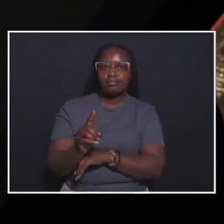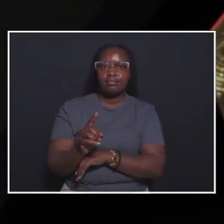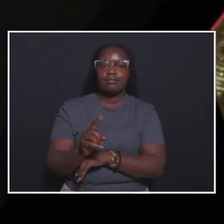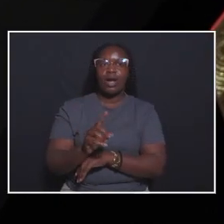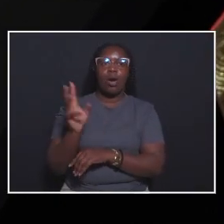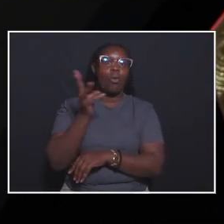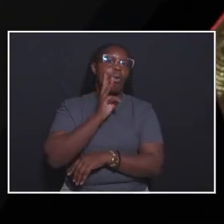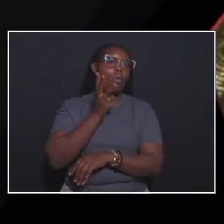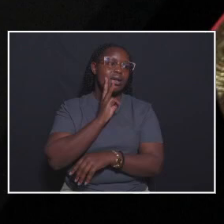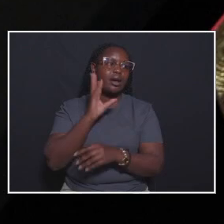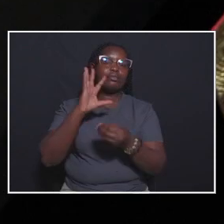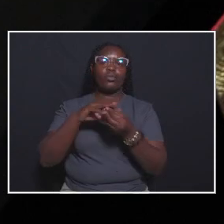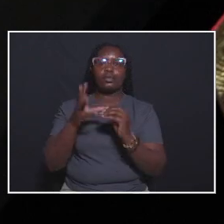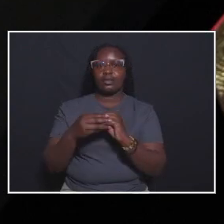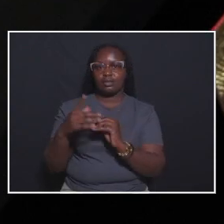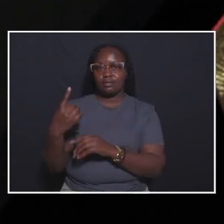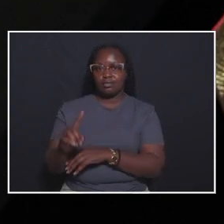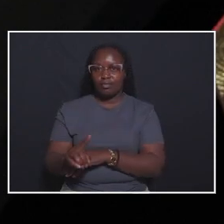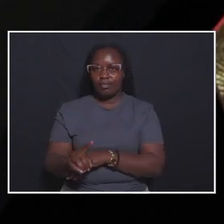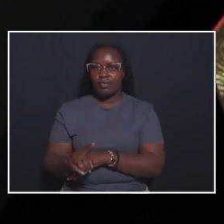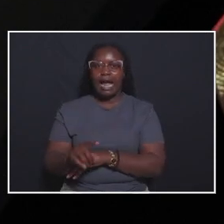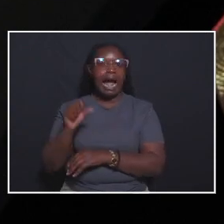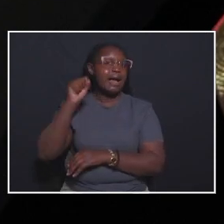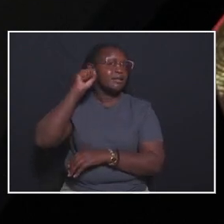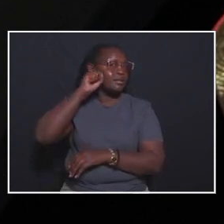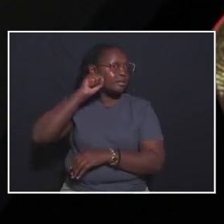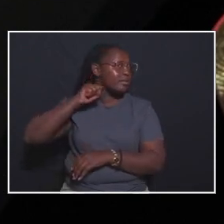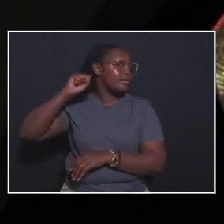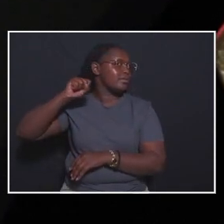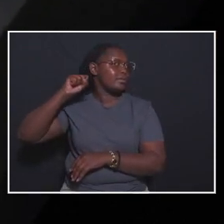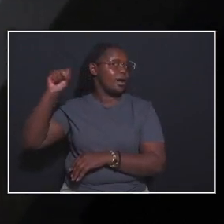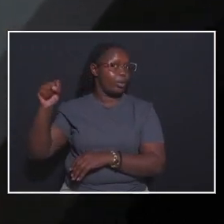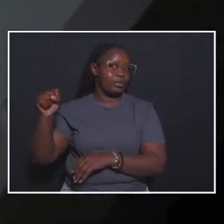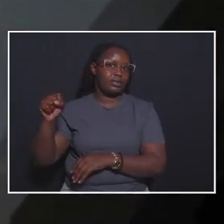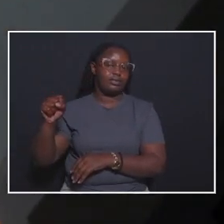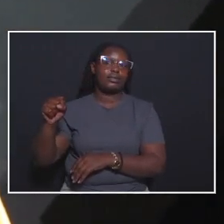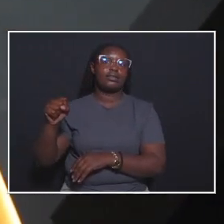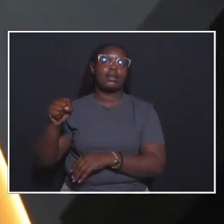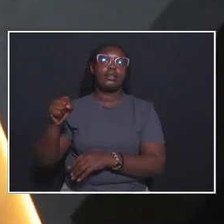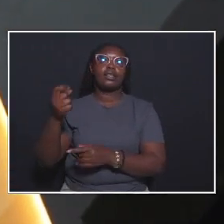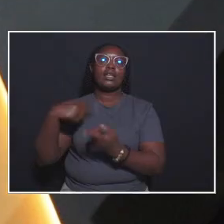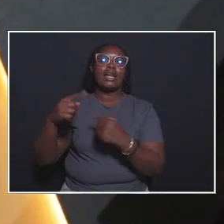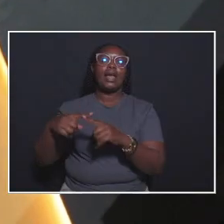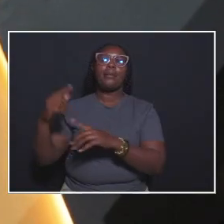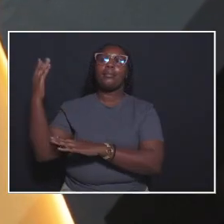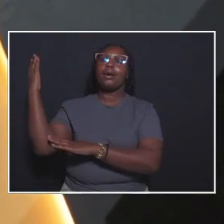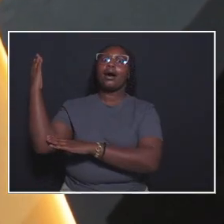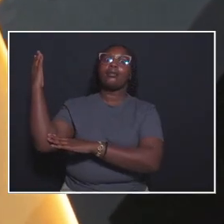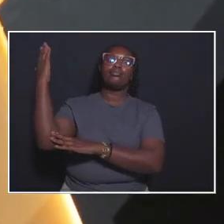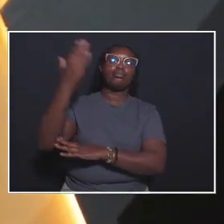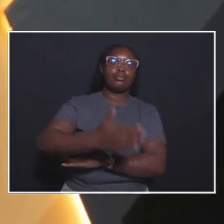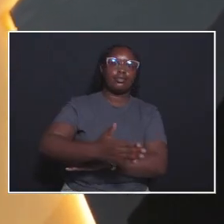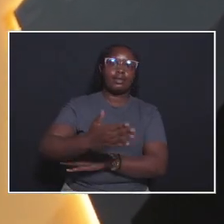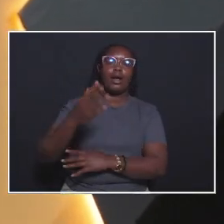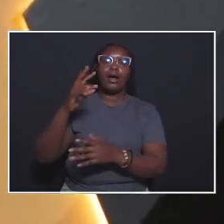Water was created. Sound came directly from the other side. Sound